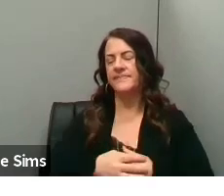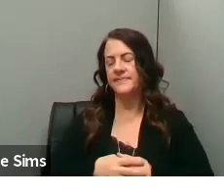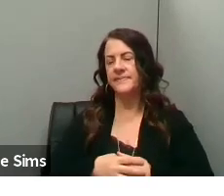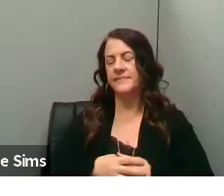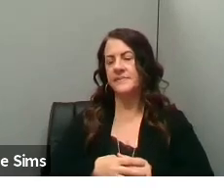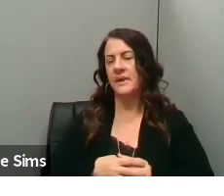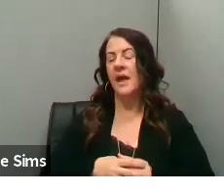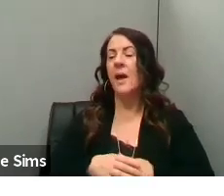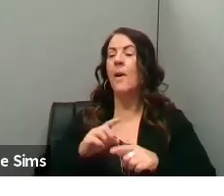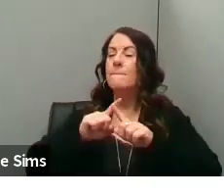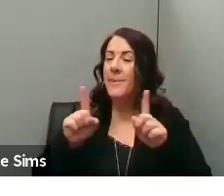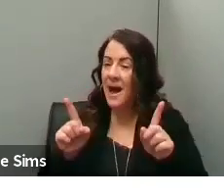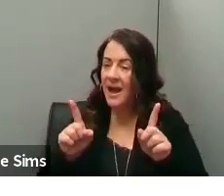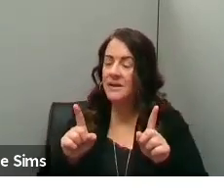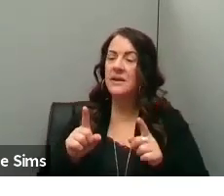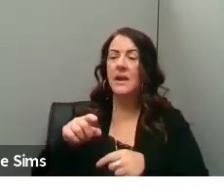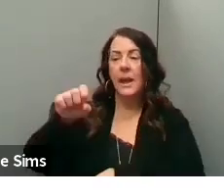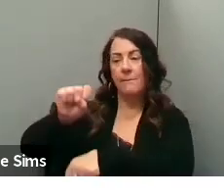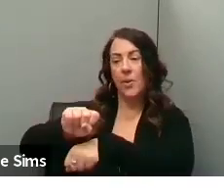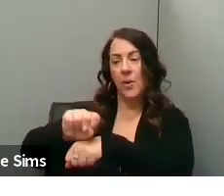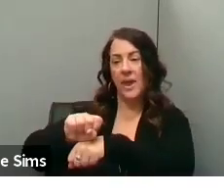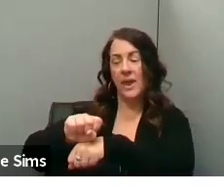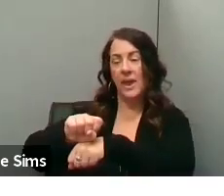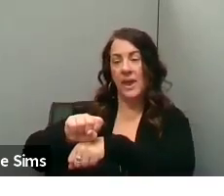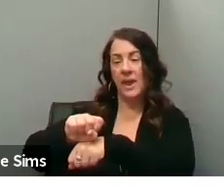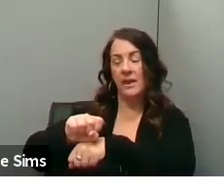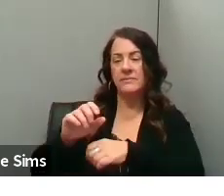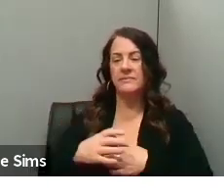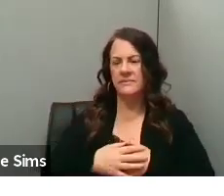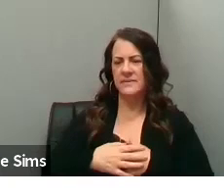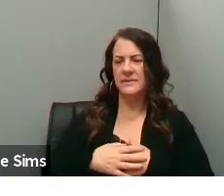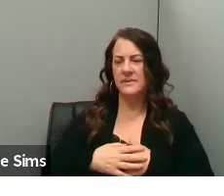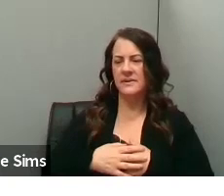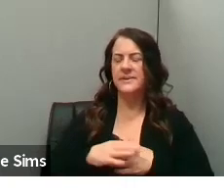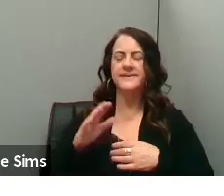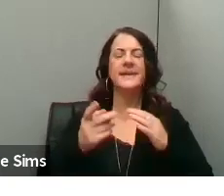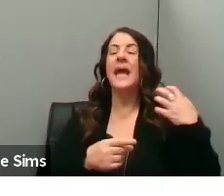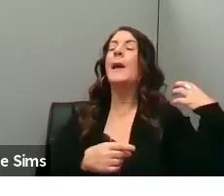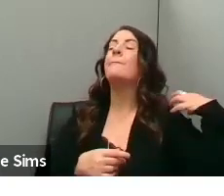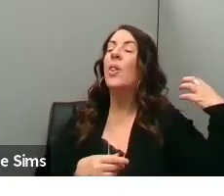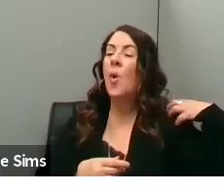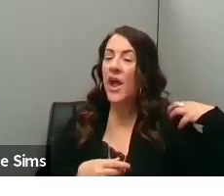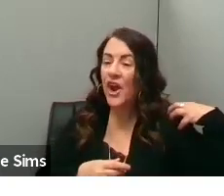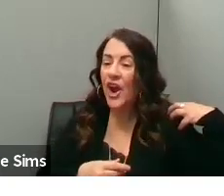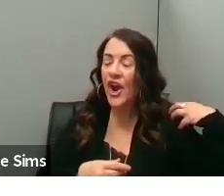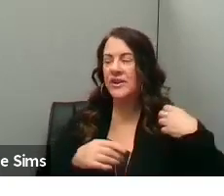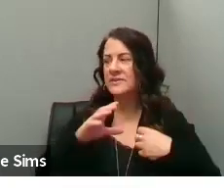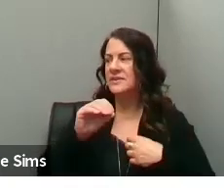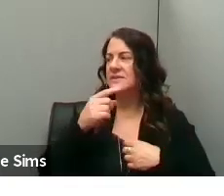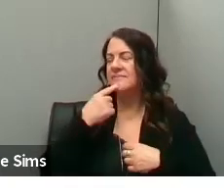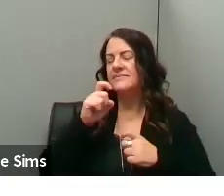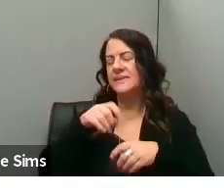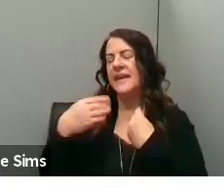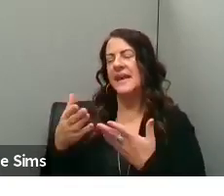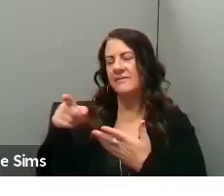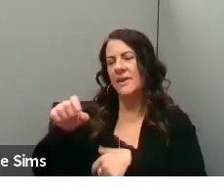However, the employee may have to provide the employee with an accommodation if needed. So in